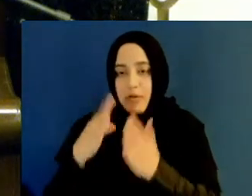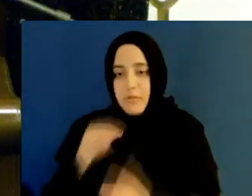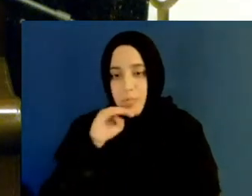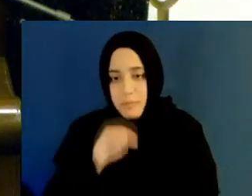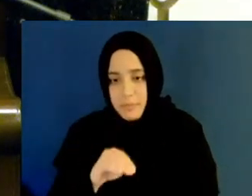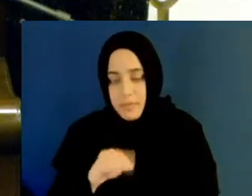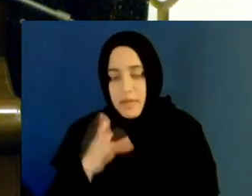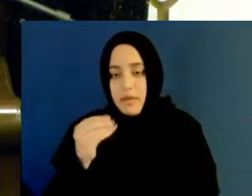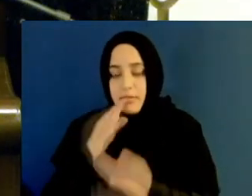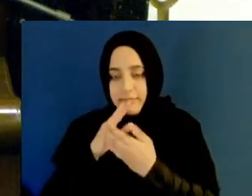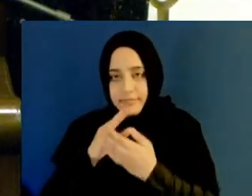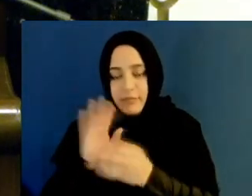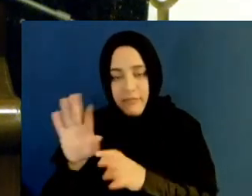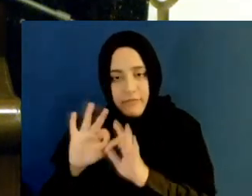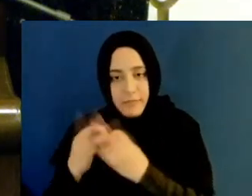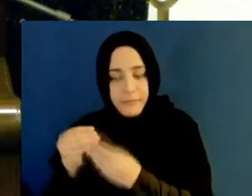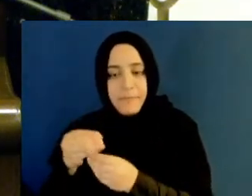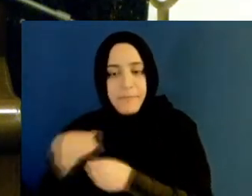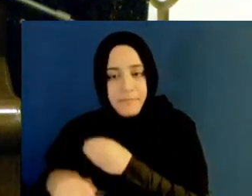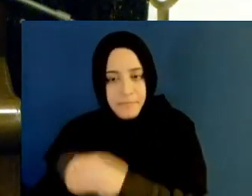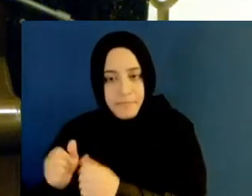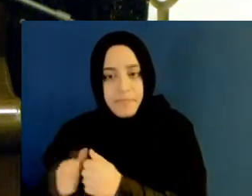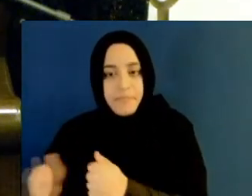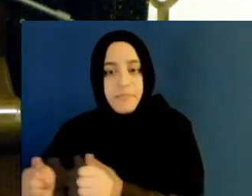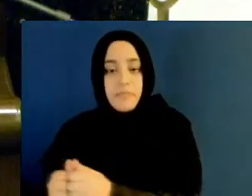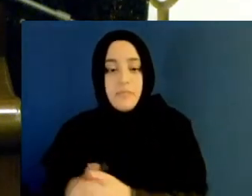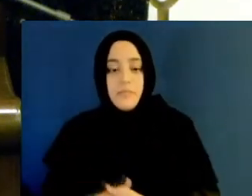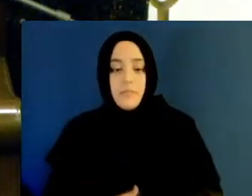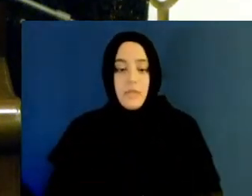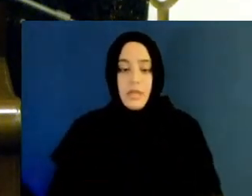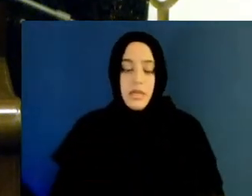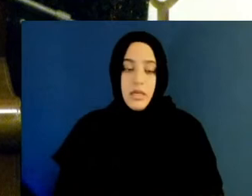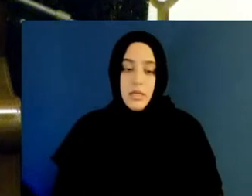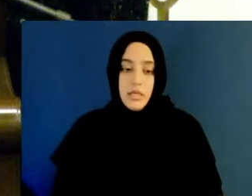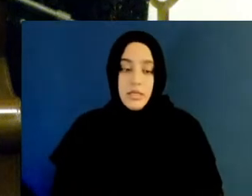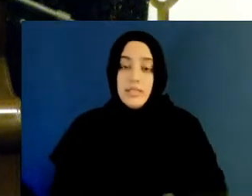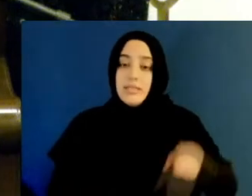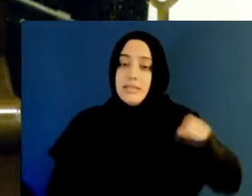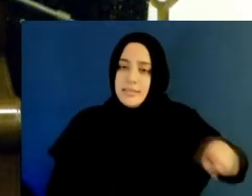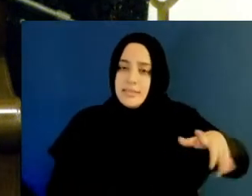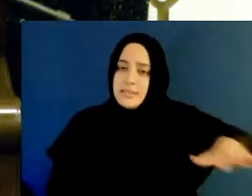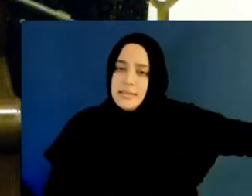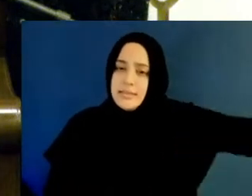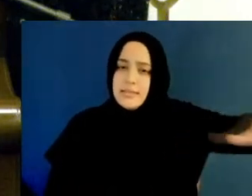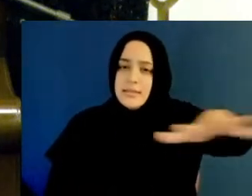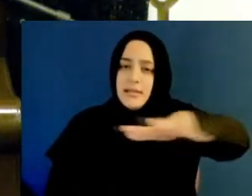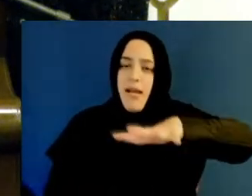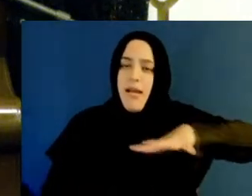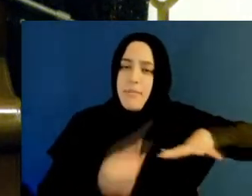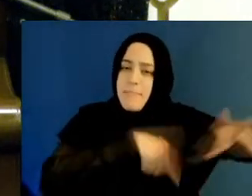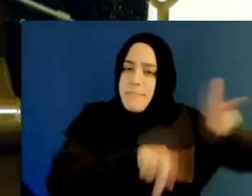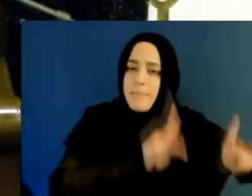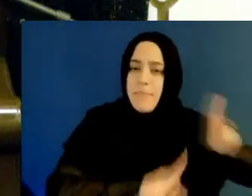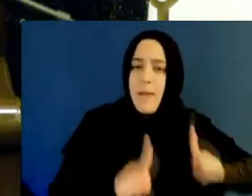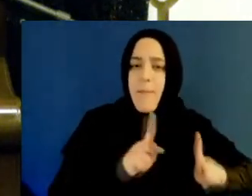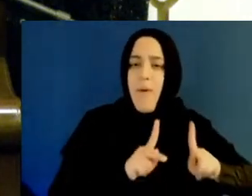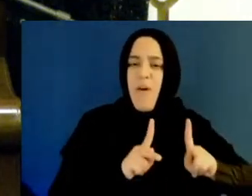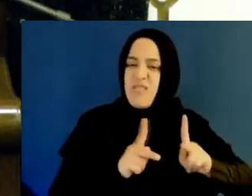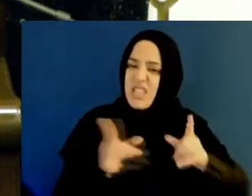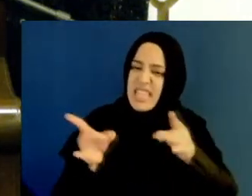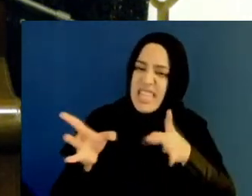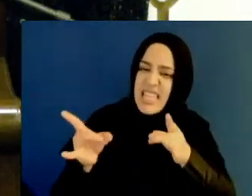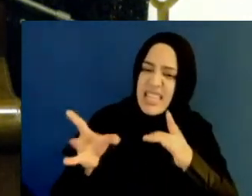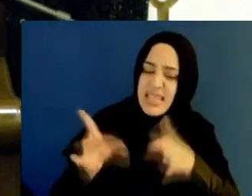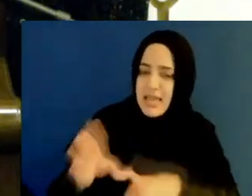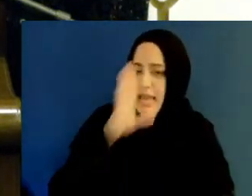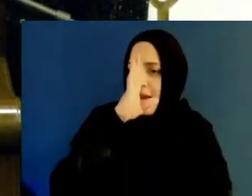An environment that thrived on the hatred of Amirul Mu'mineen. Understand what Muawiyah